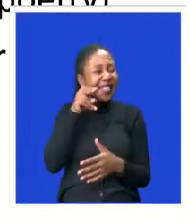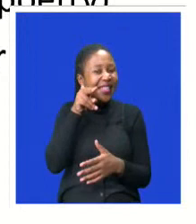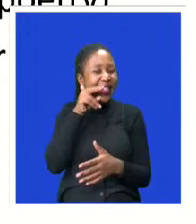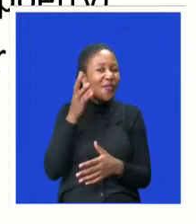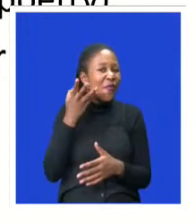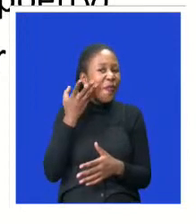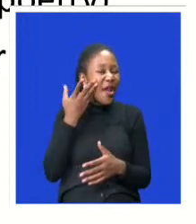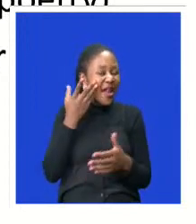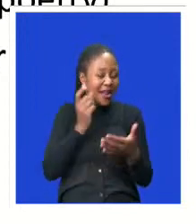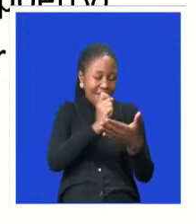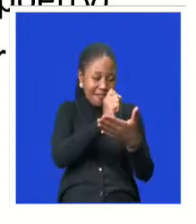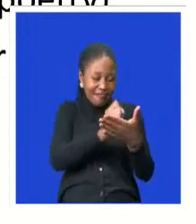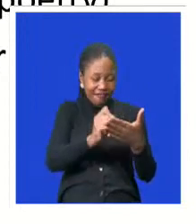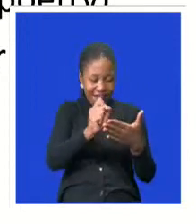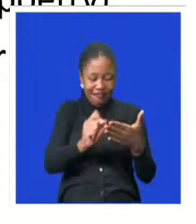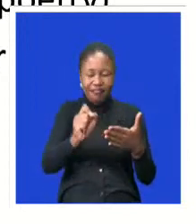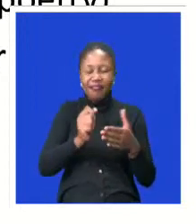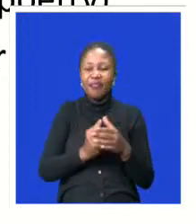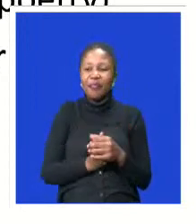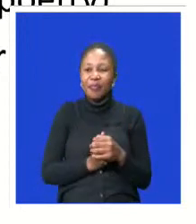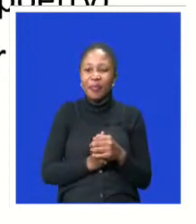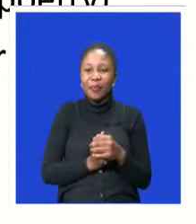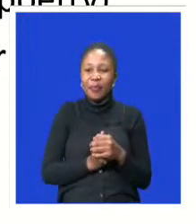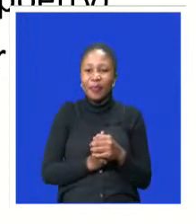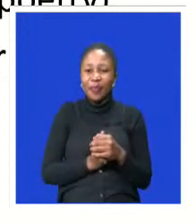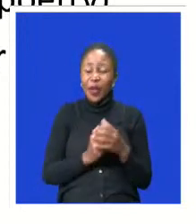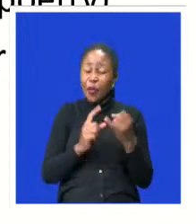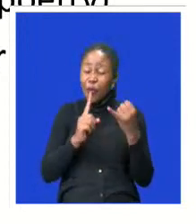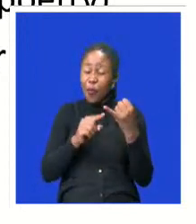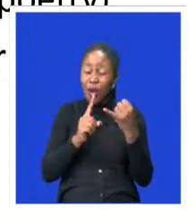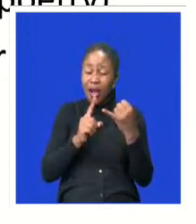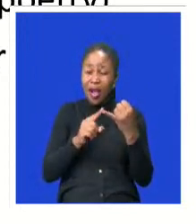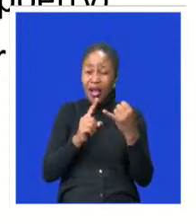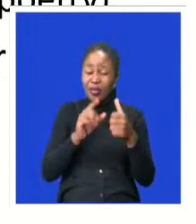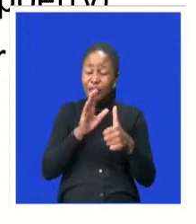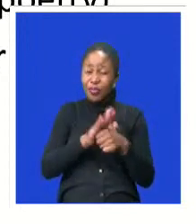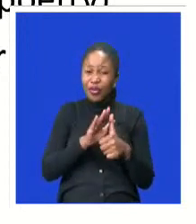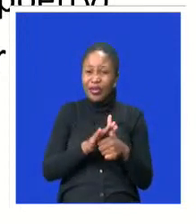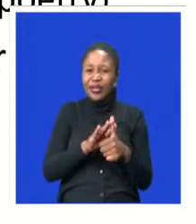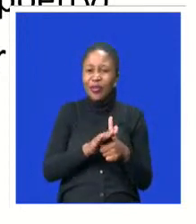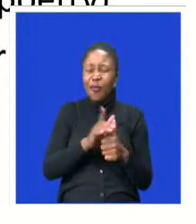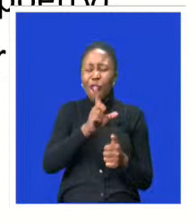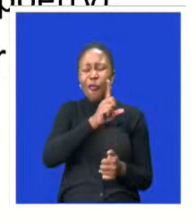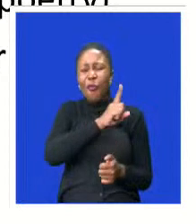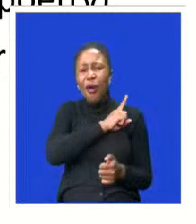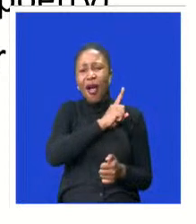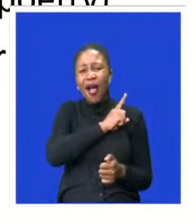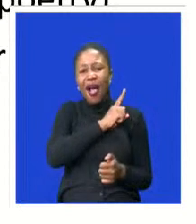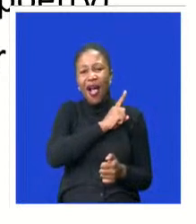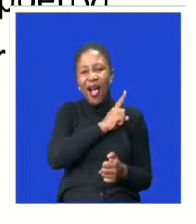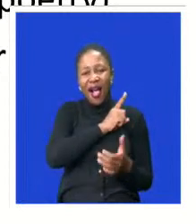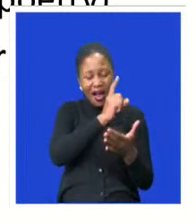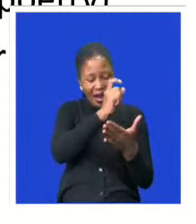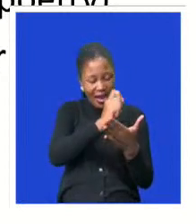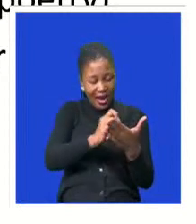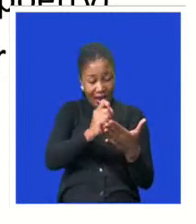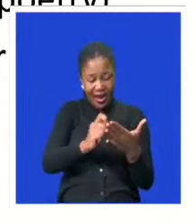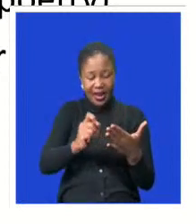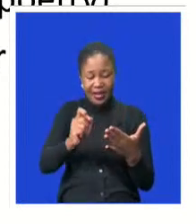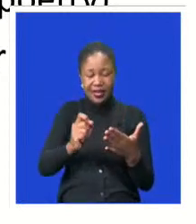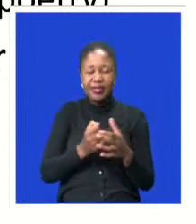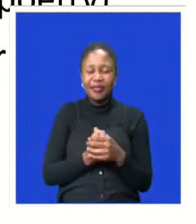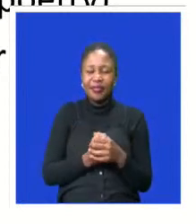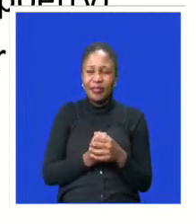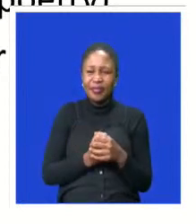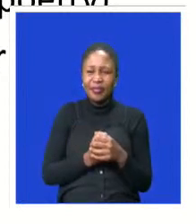is, why do we write? We write to send a message to the reader.